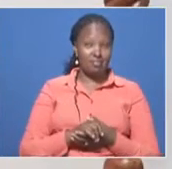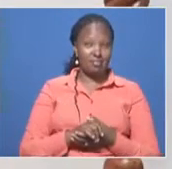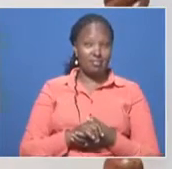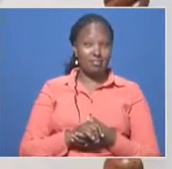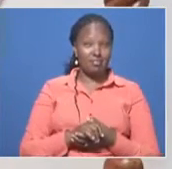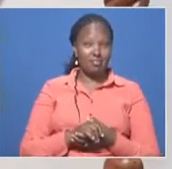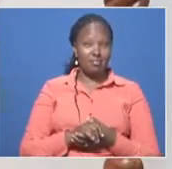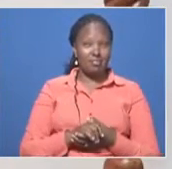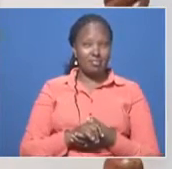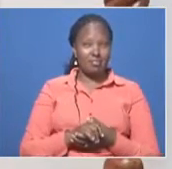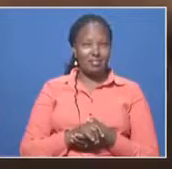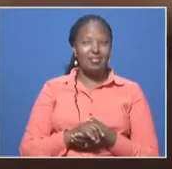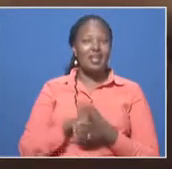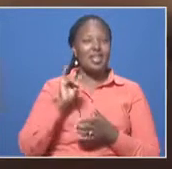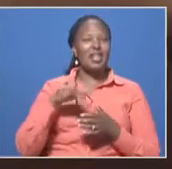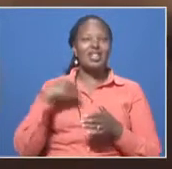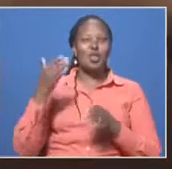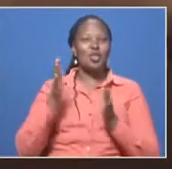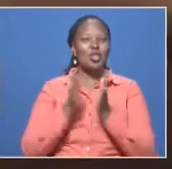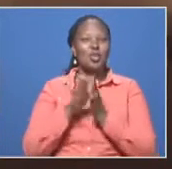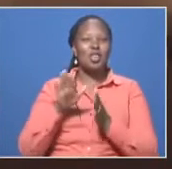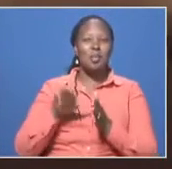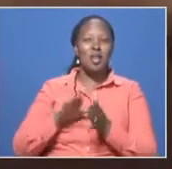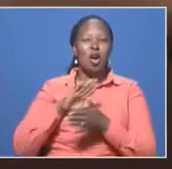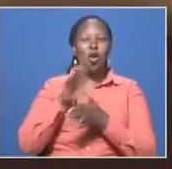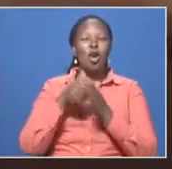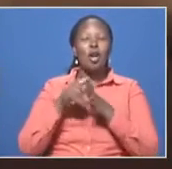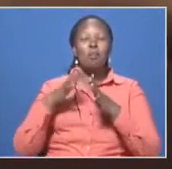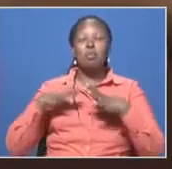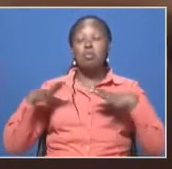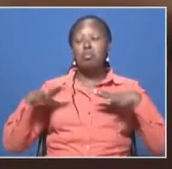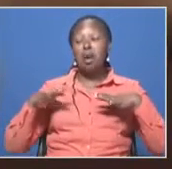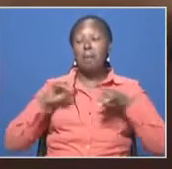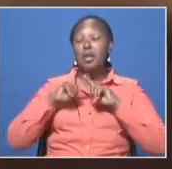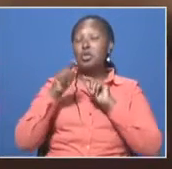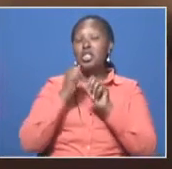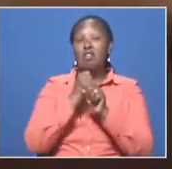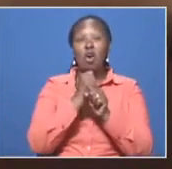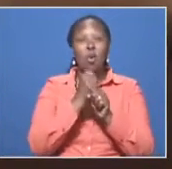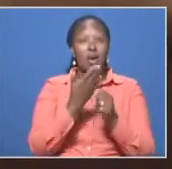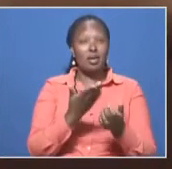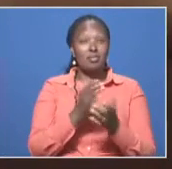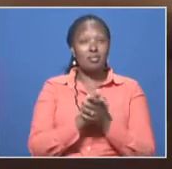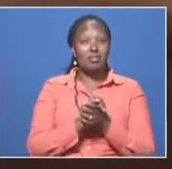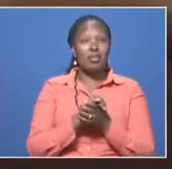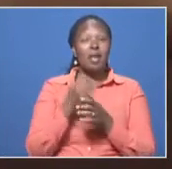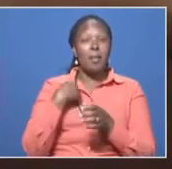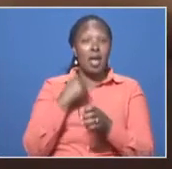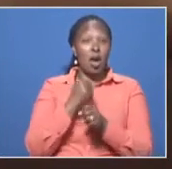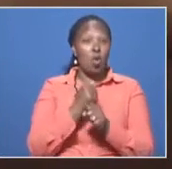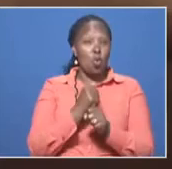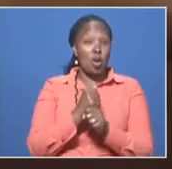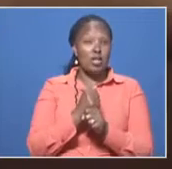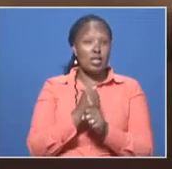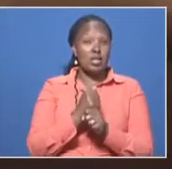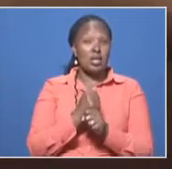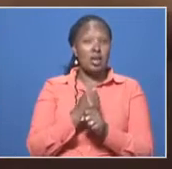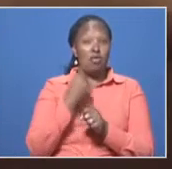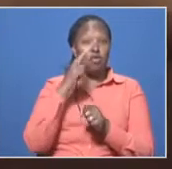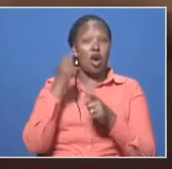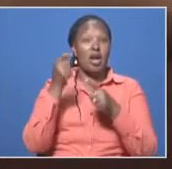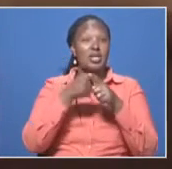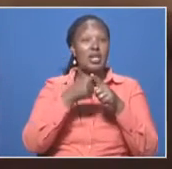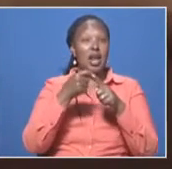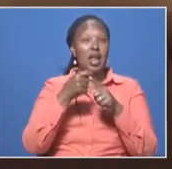Isn't it always with moms? Everyone's on holiday, you're working. Yes, so I was working at a training